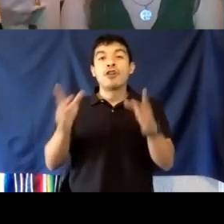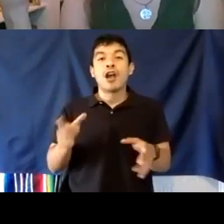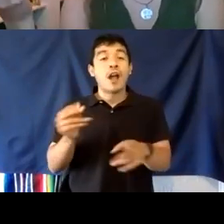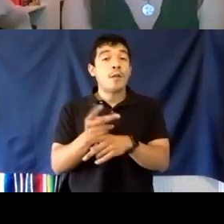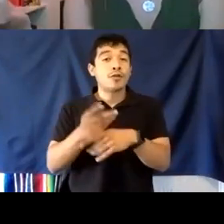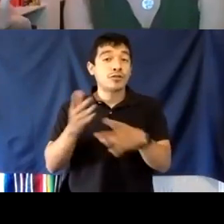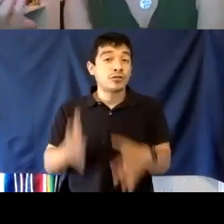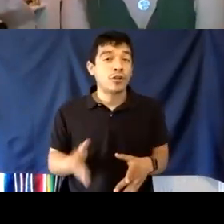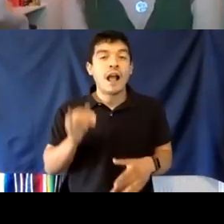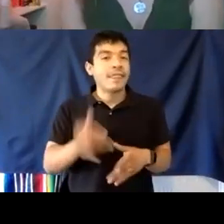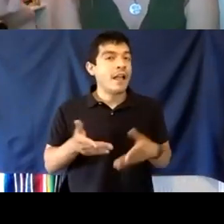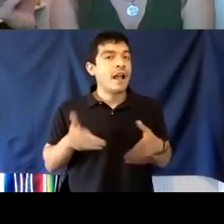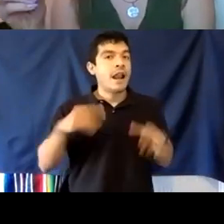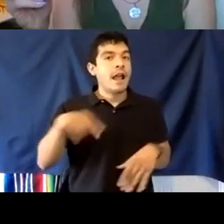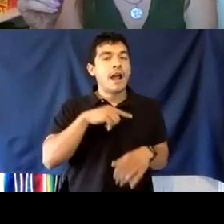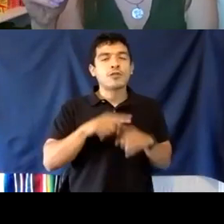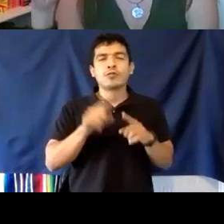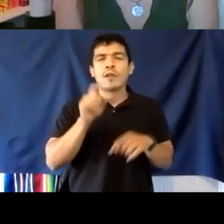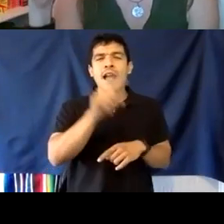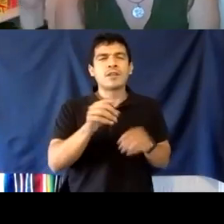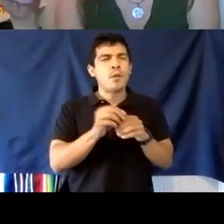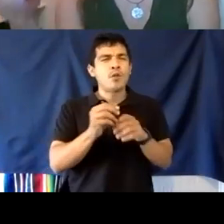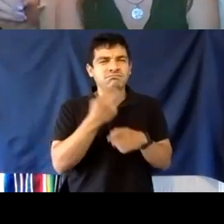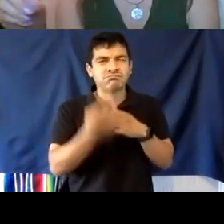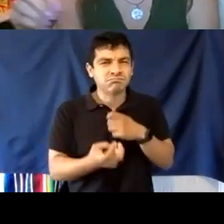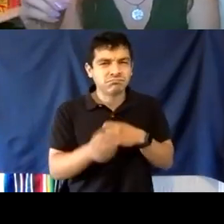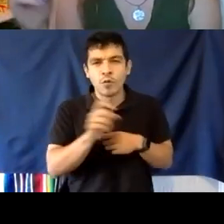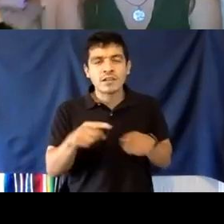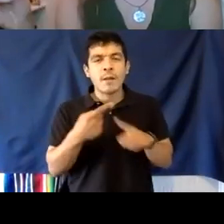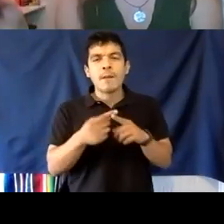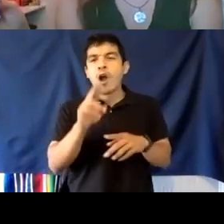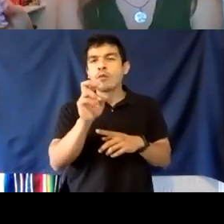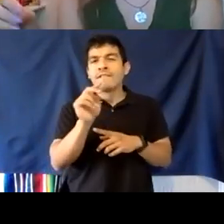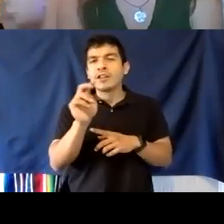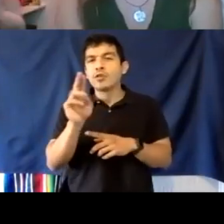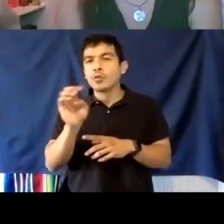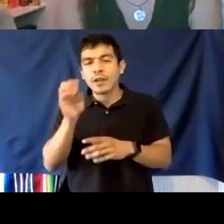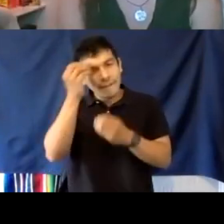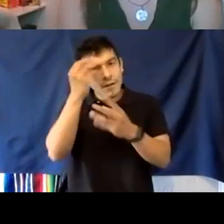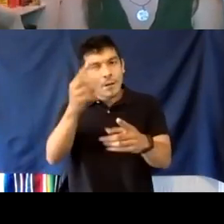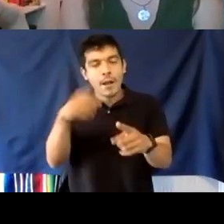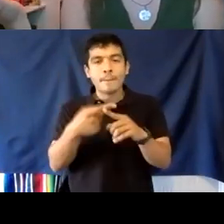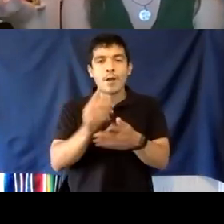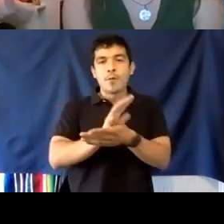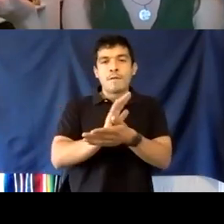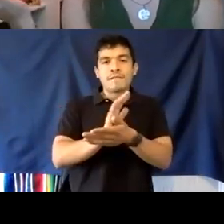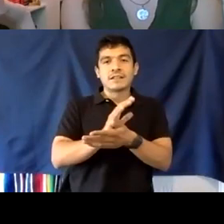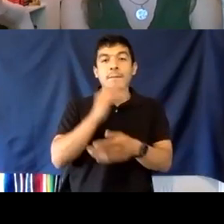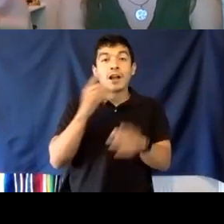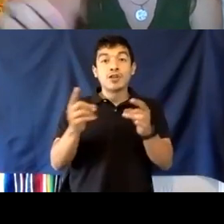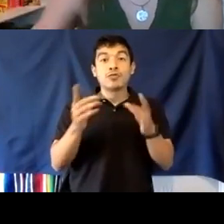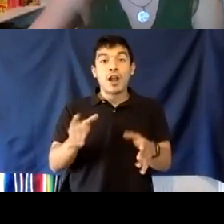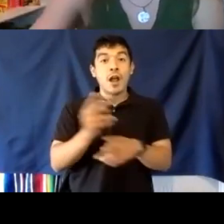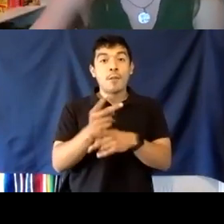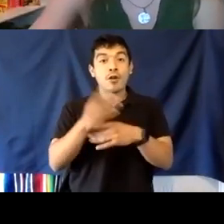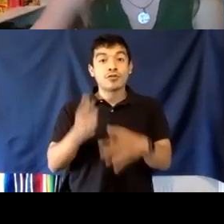which allowed us to ask deeper questions about the revenue information about an individual film, because directors and producers are the ones that